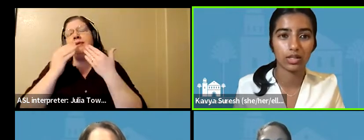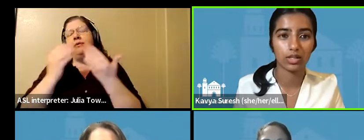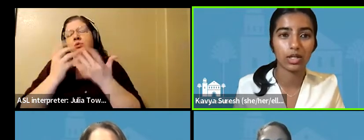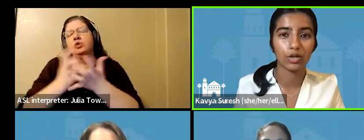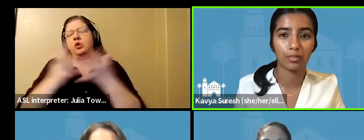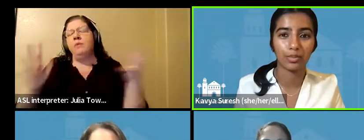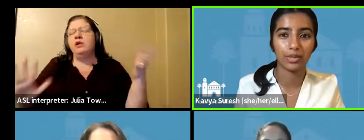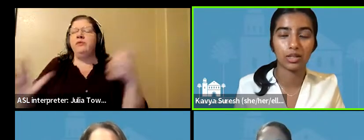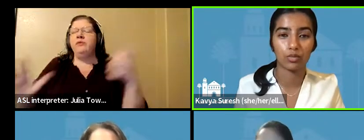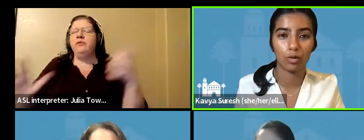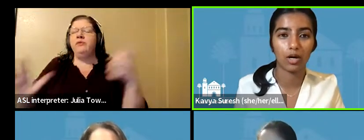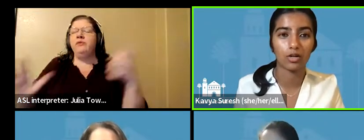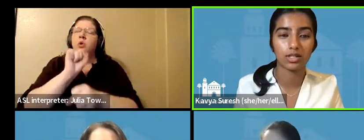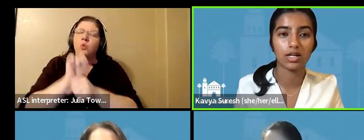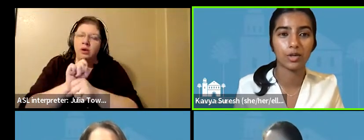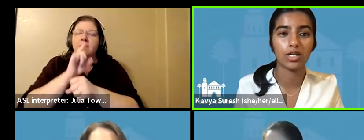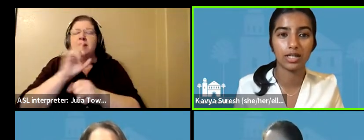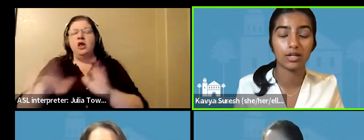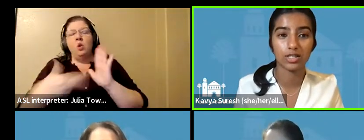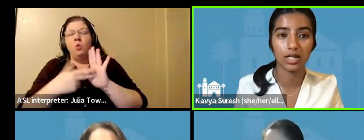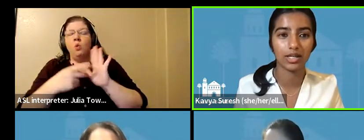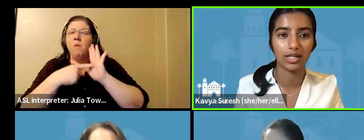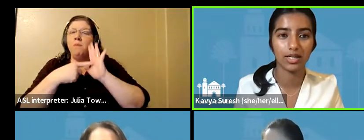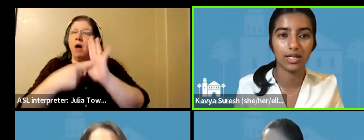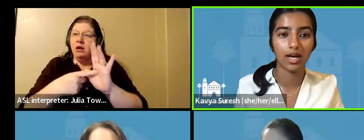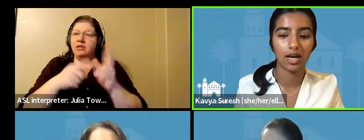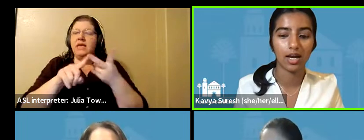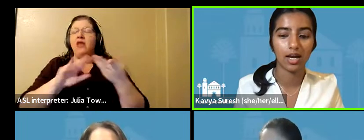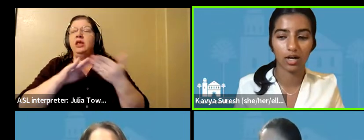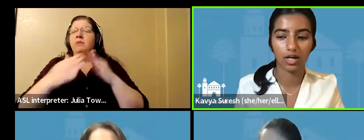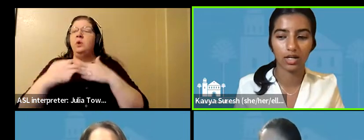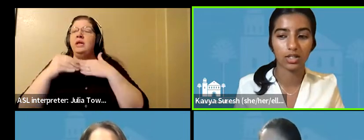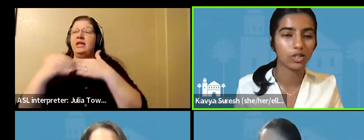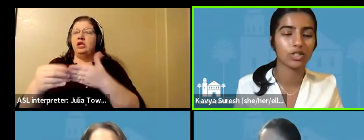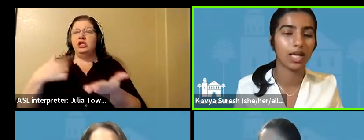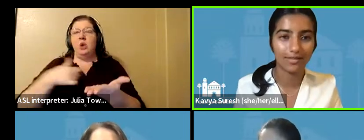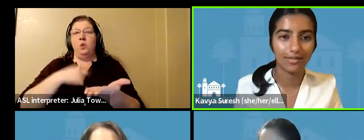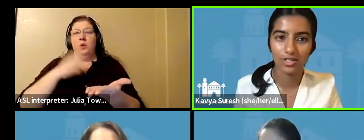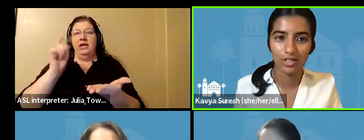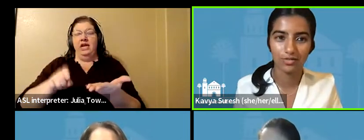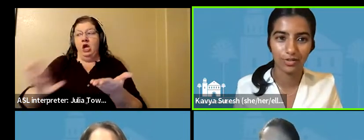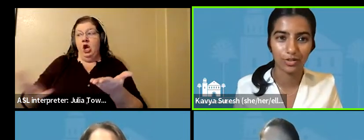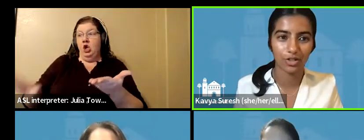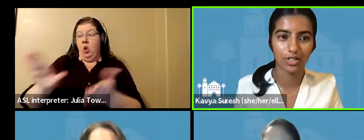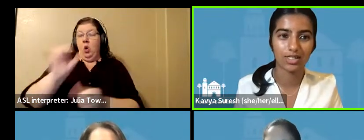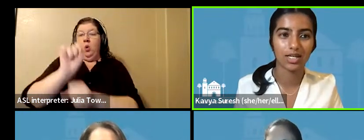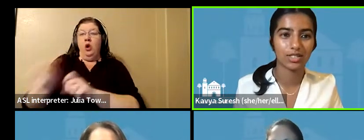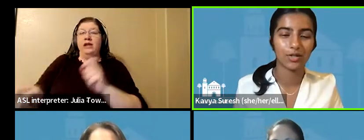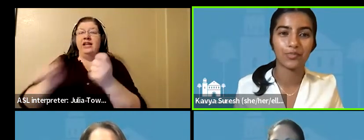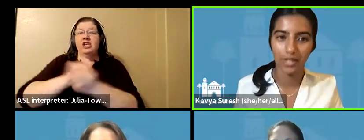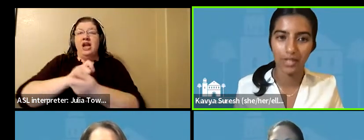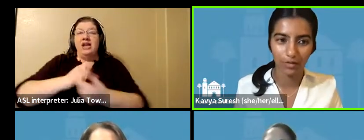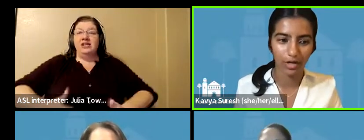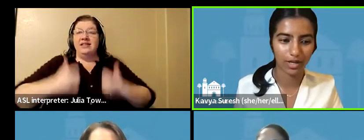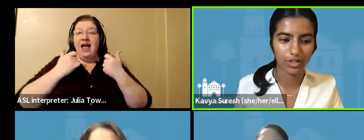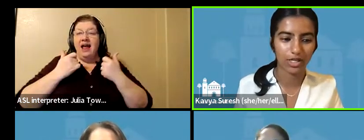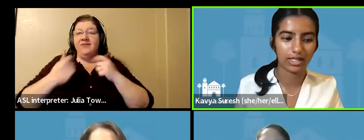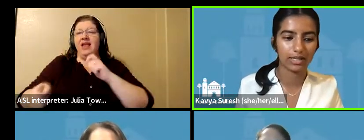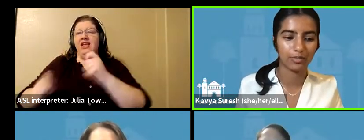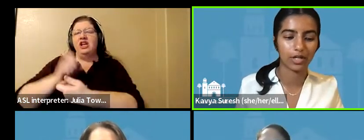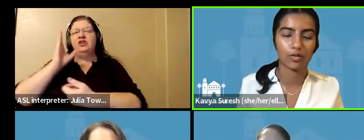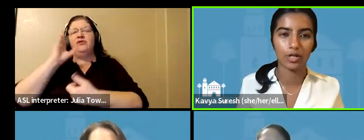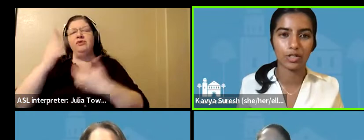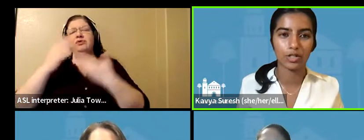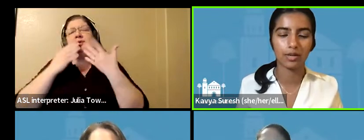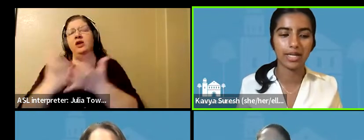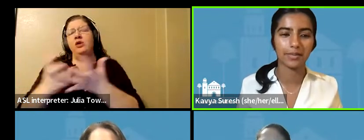do. And thank you for being the role models and community leaders that we need. Your work changes lives and changes futures. So thank you very much. And